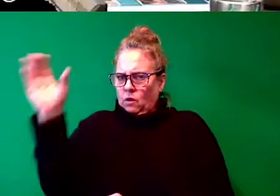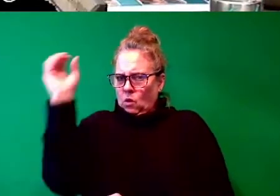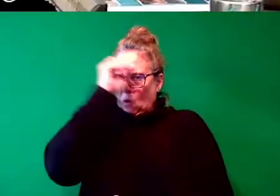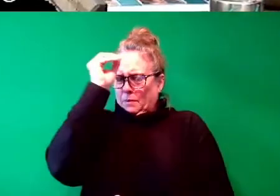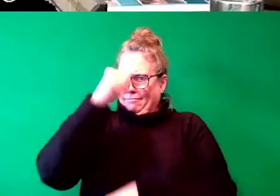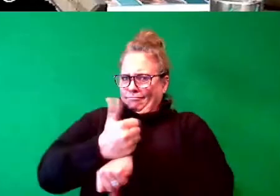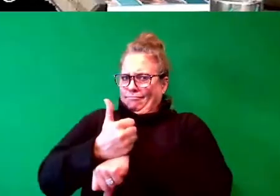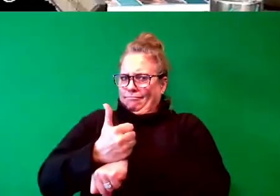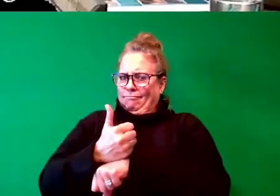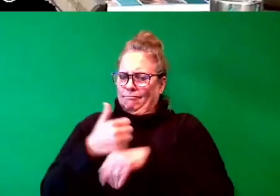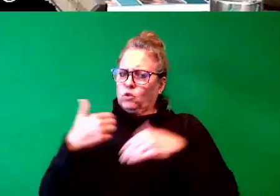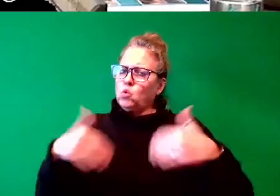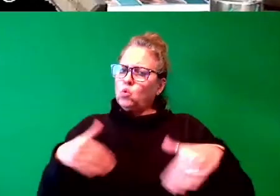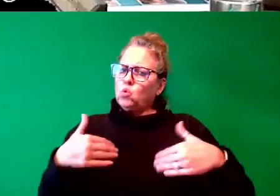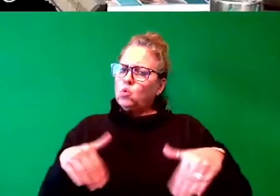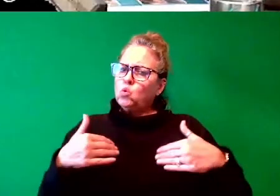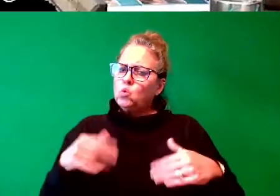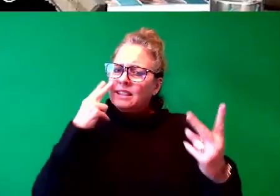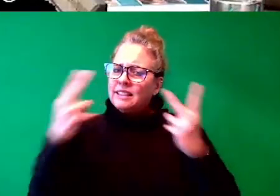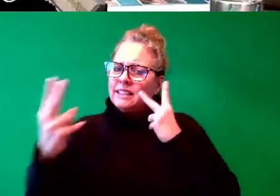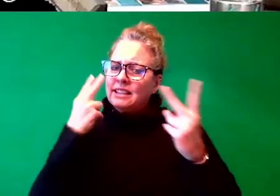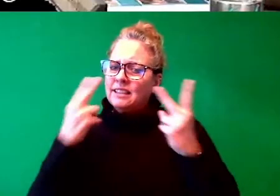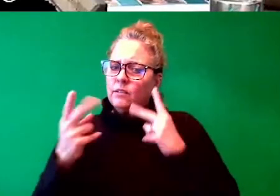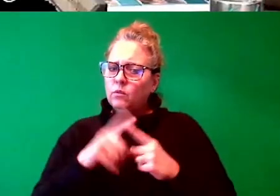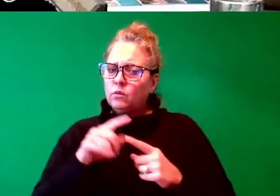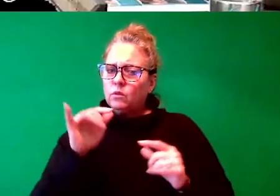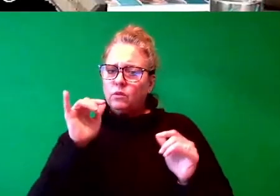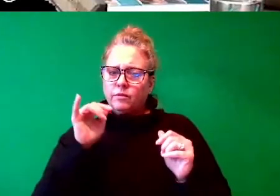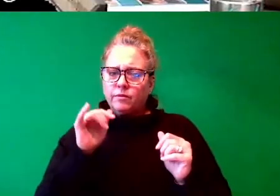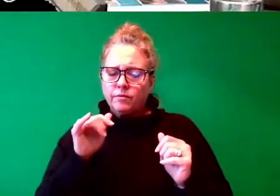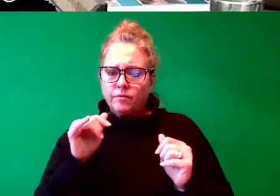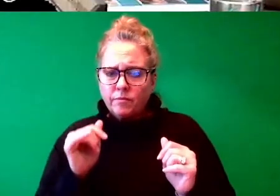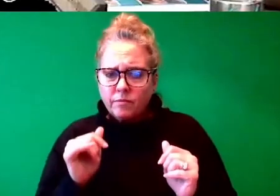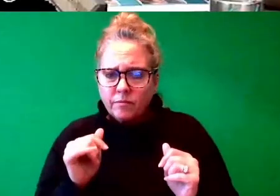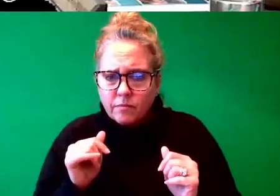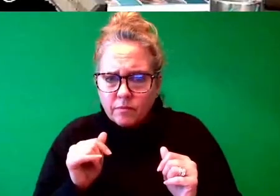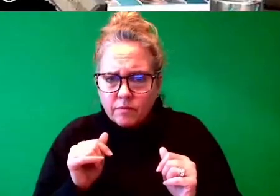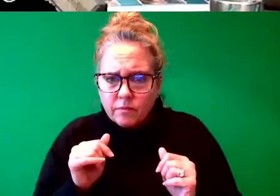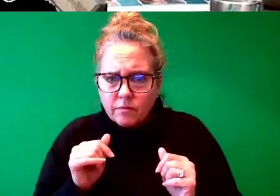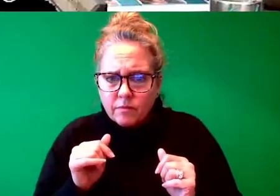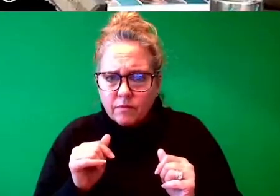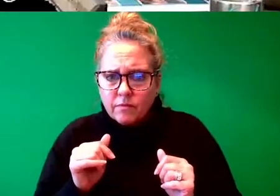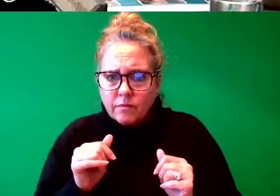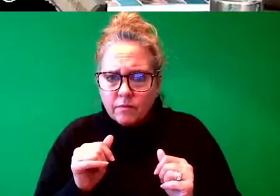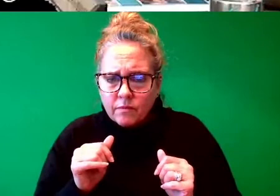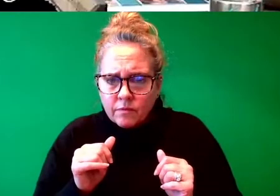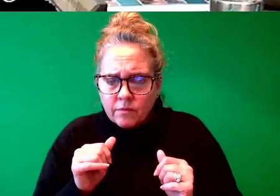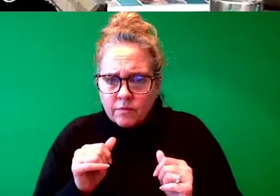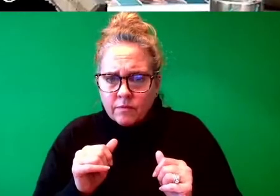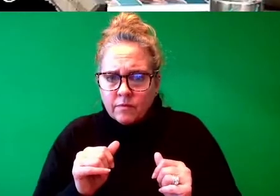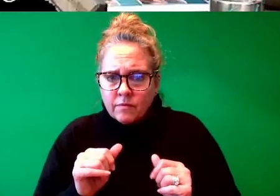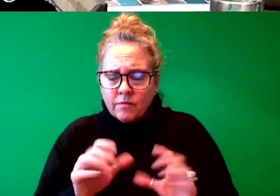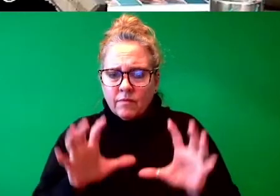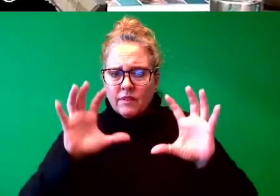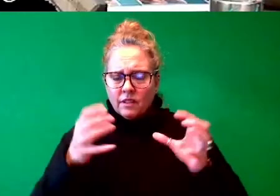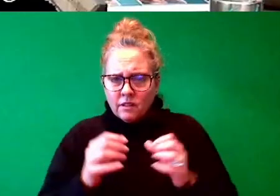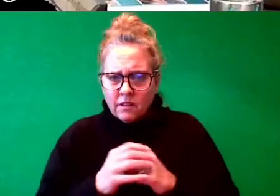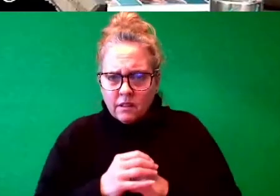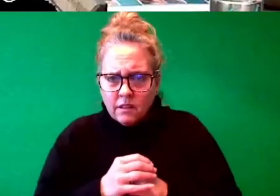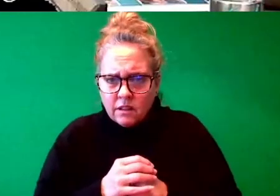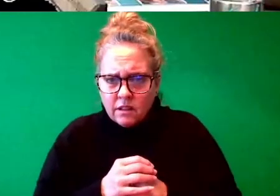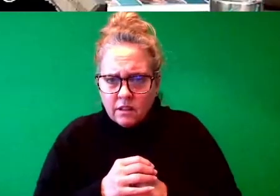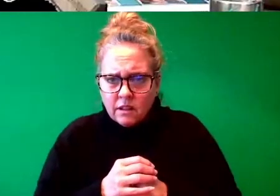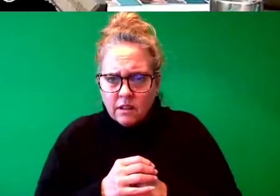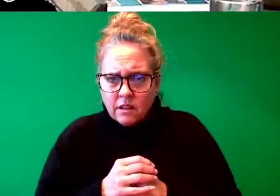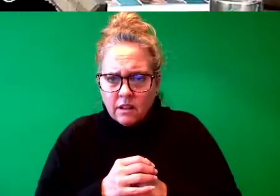The consequences of this are already known. Further polarization of society, less civility, more